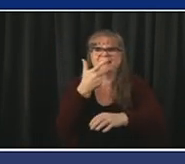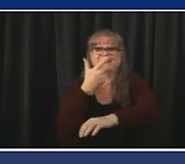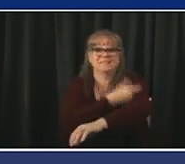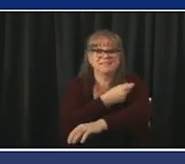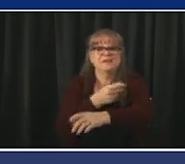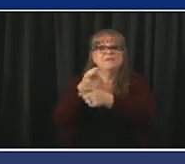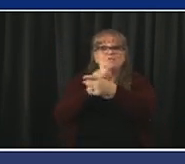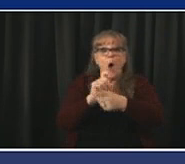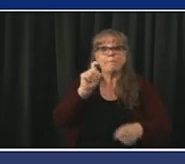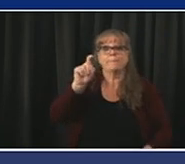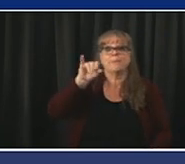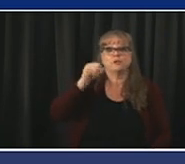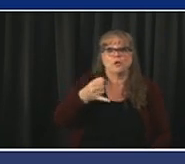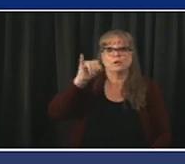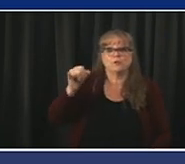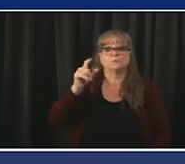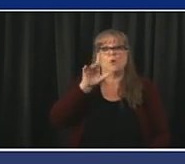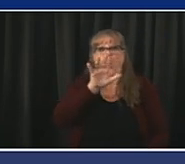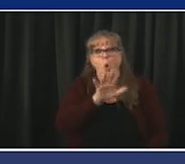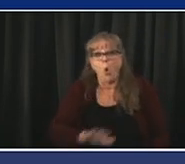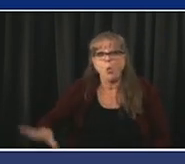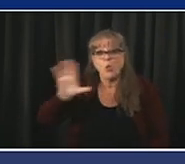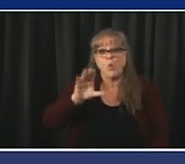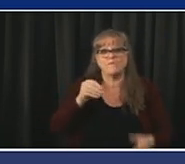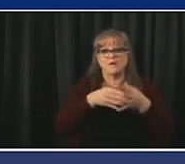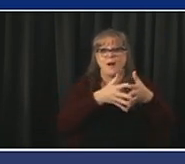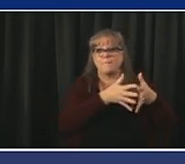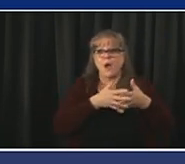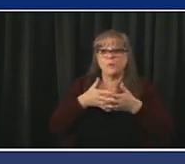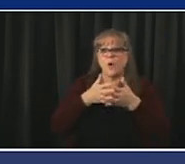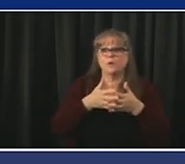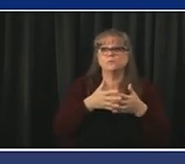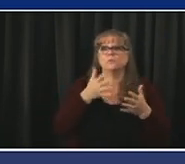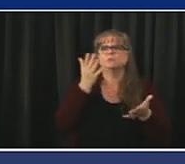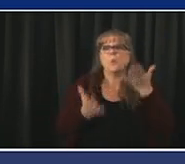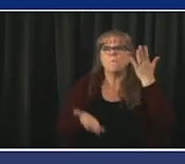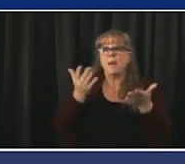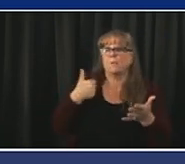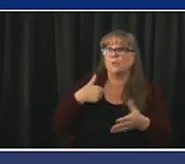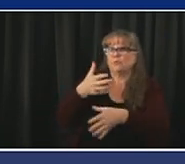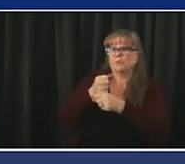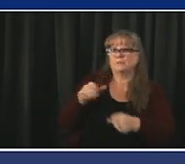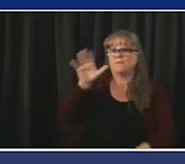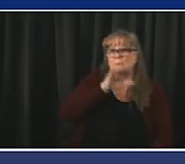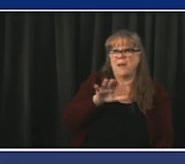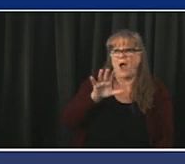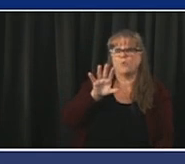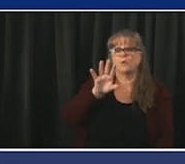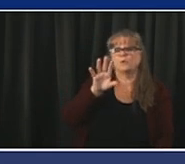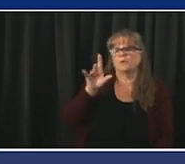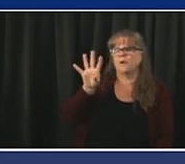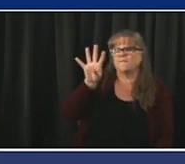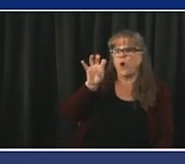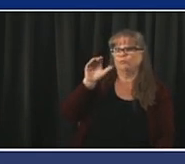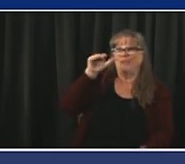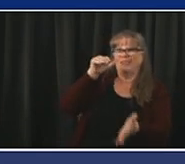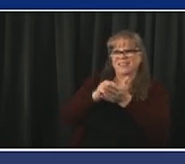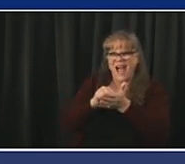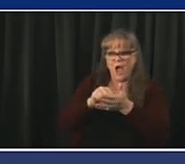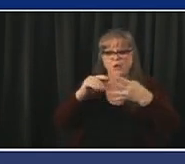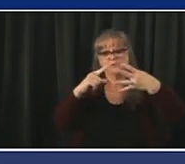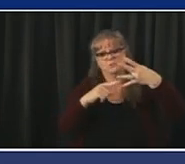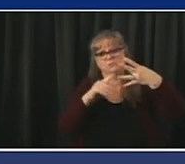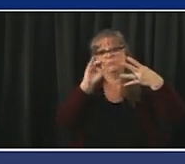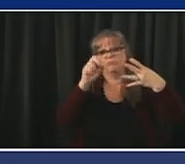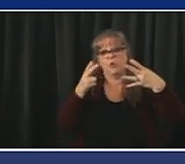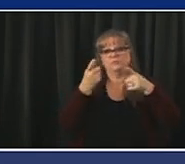share of it, we think, will be 400,000 coming in by the end of March. So we are definitely have a good handle on